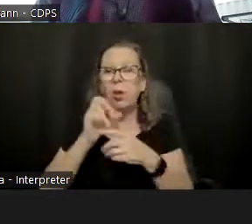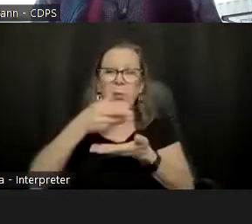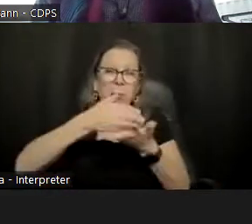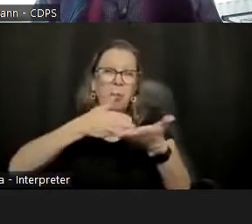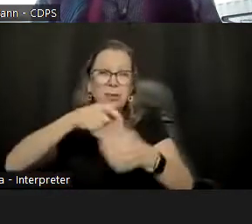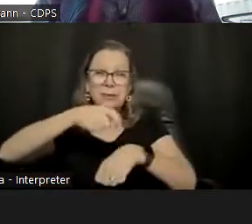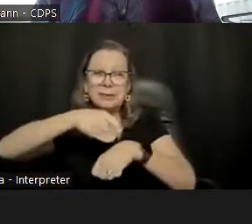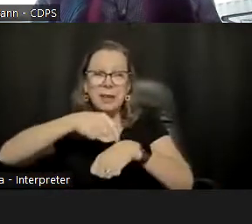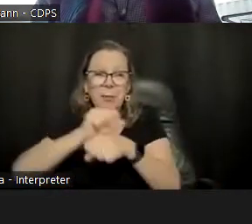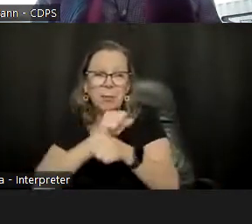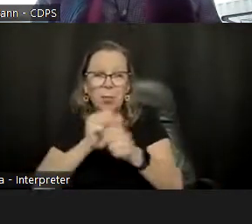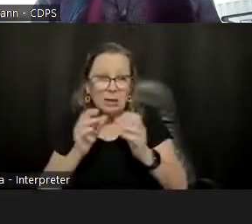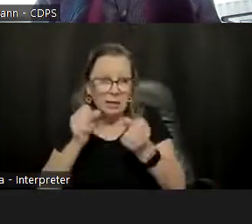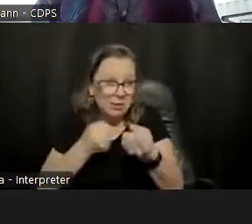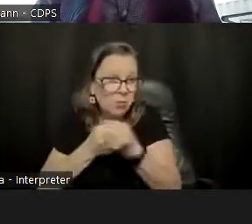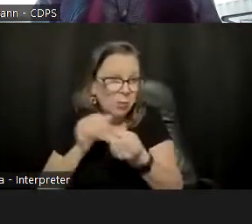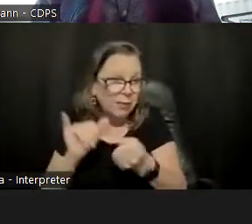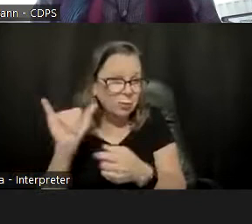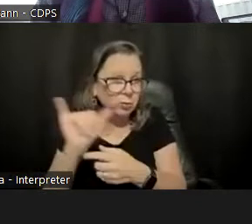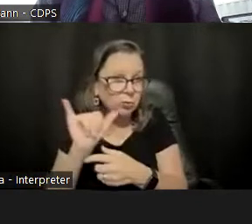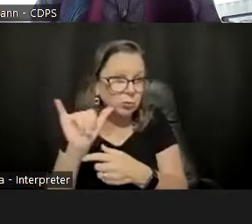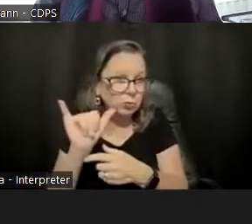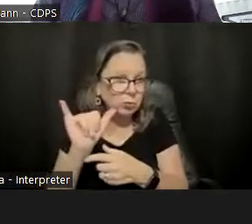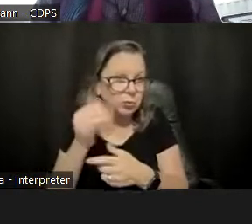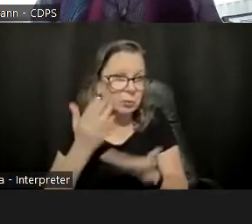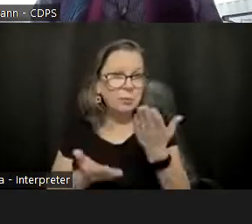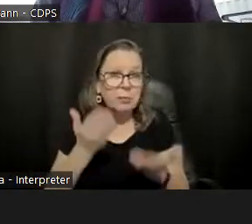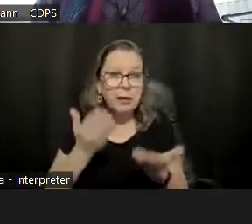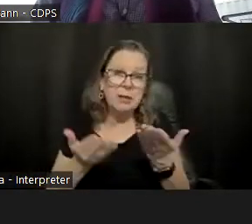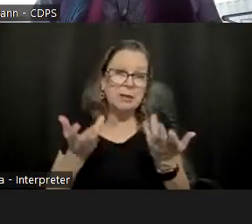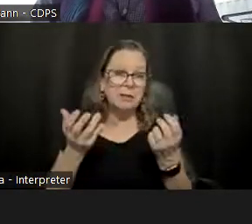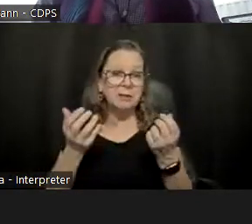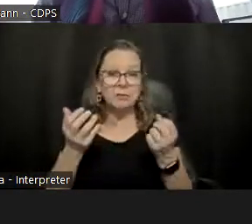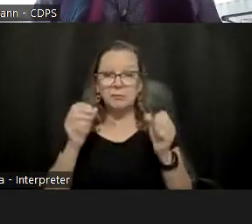part-time employee, and being able to help better